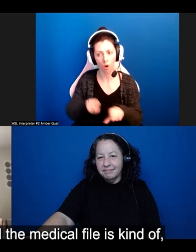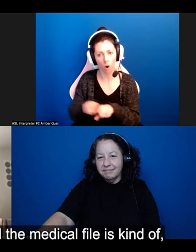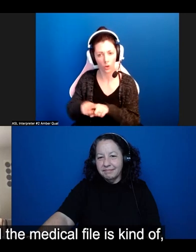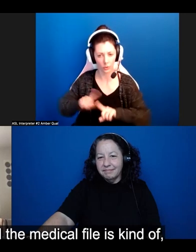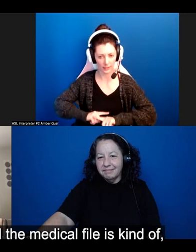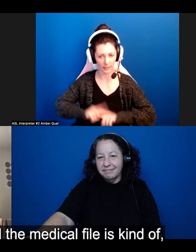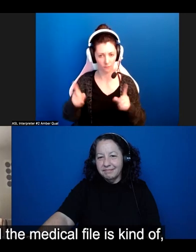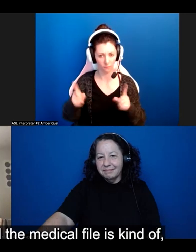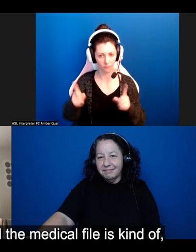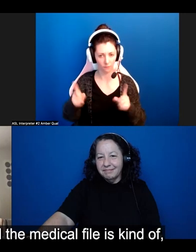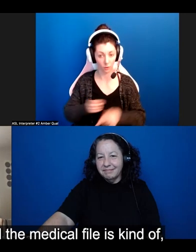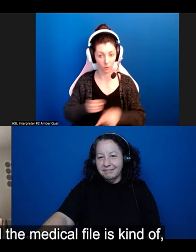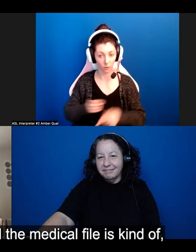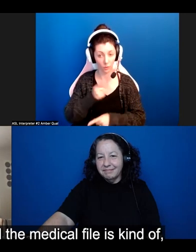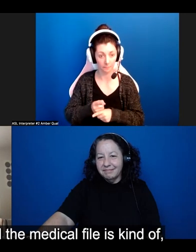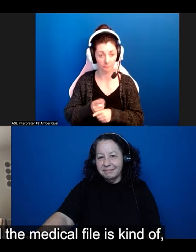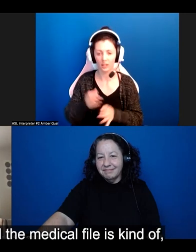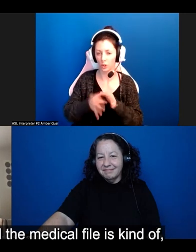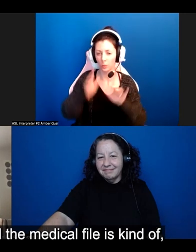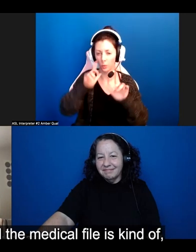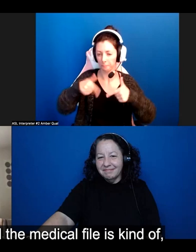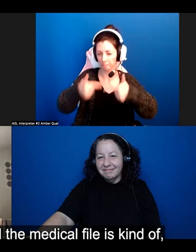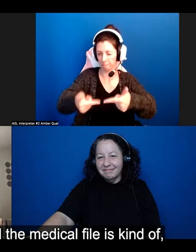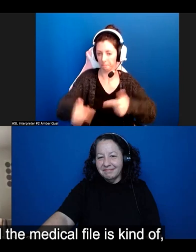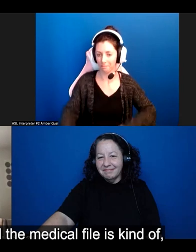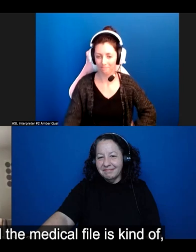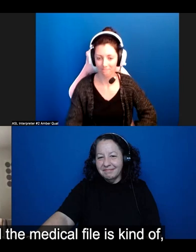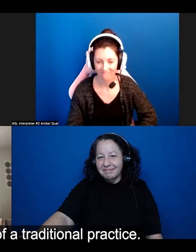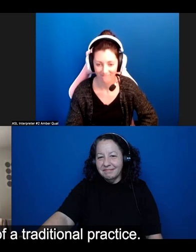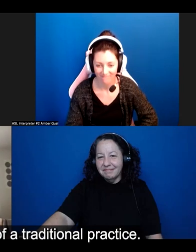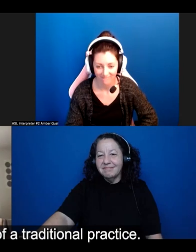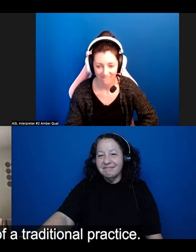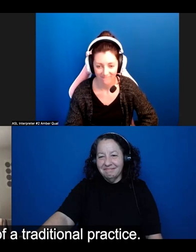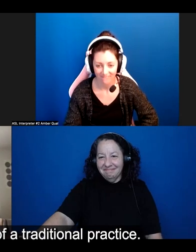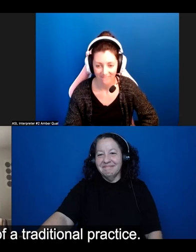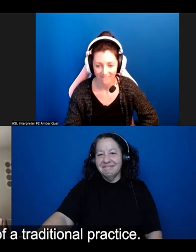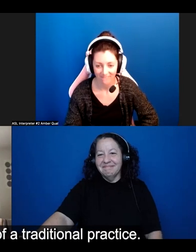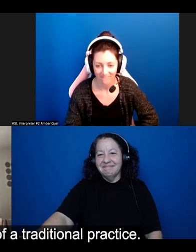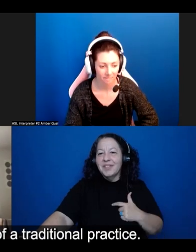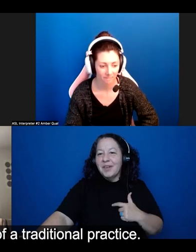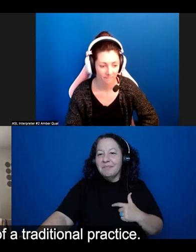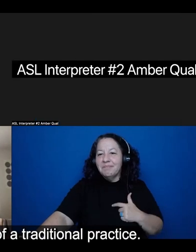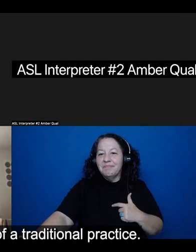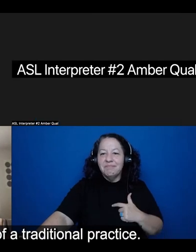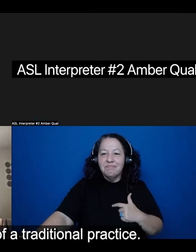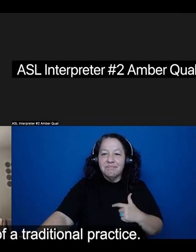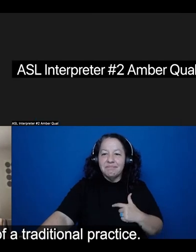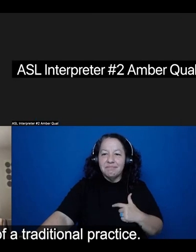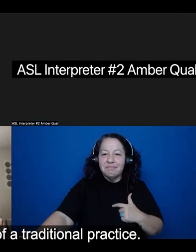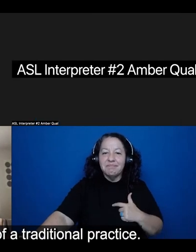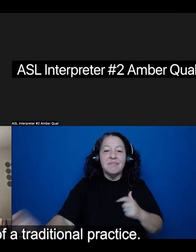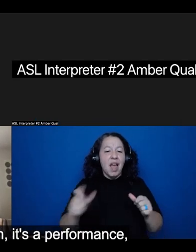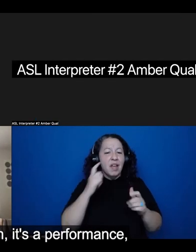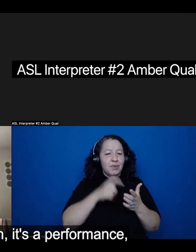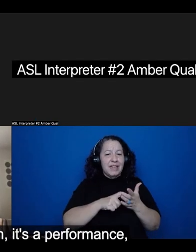as you can tell, the medical file is kind of, I guess, more like of a traditional